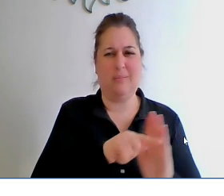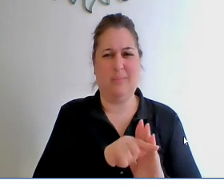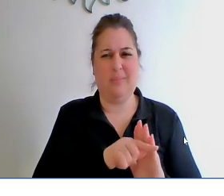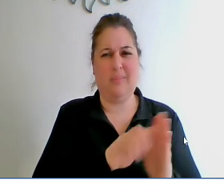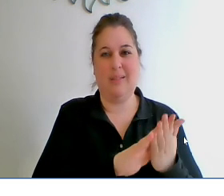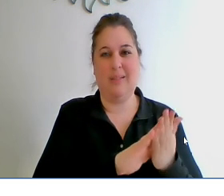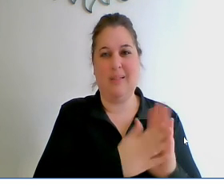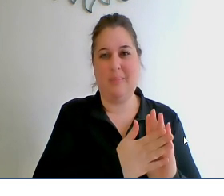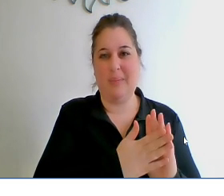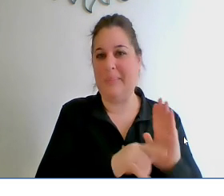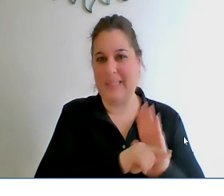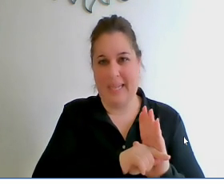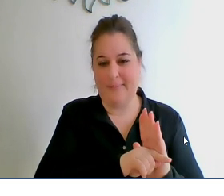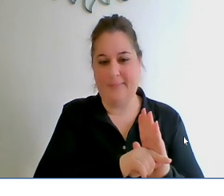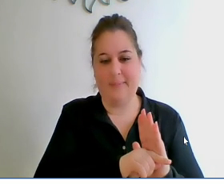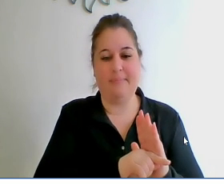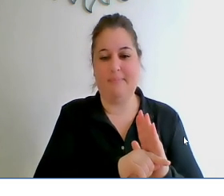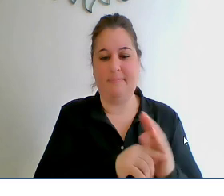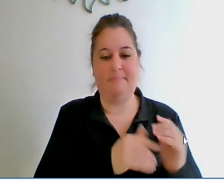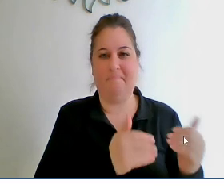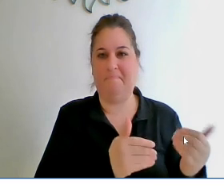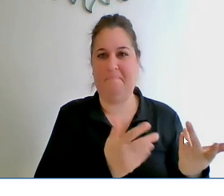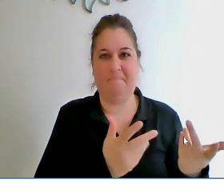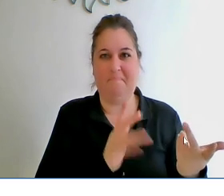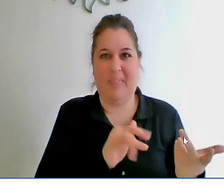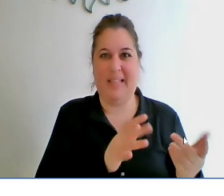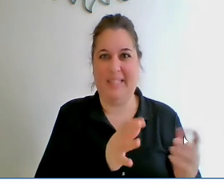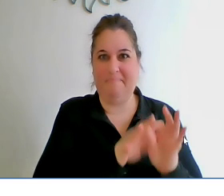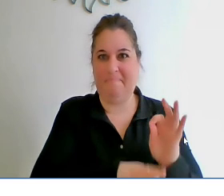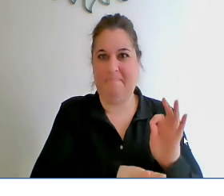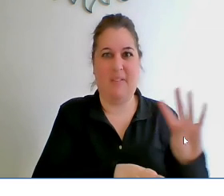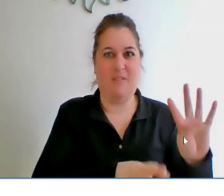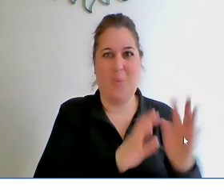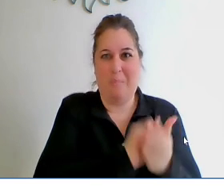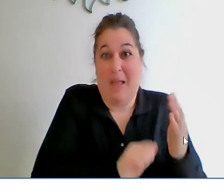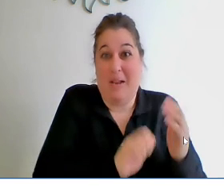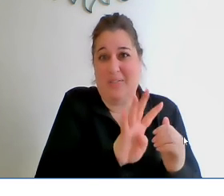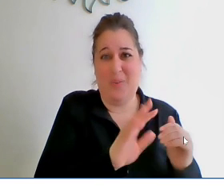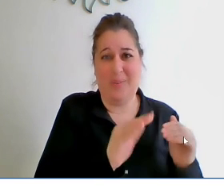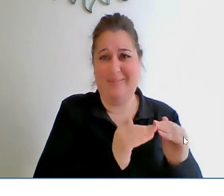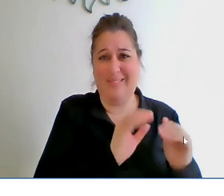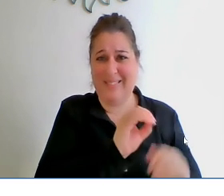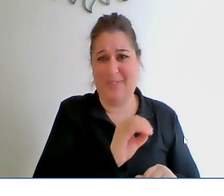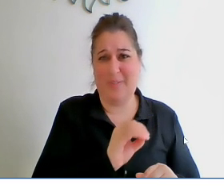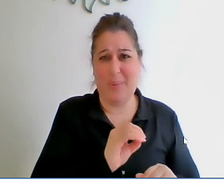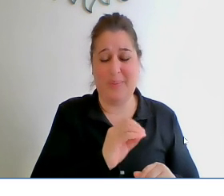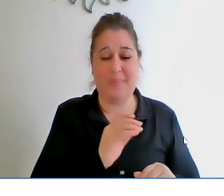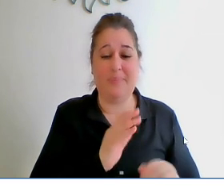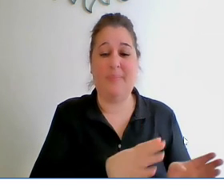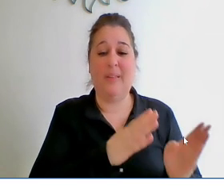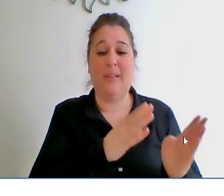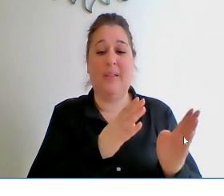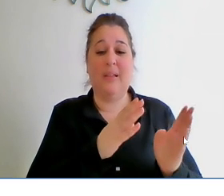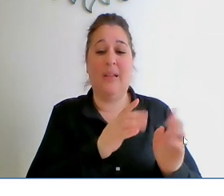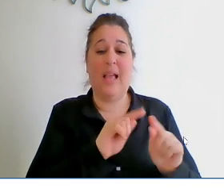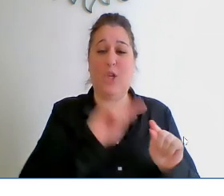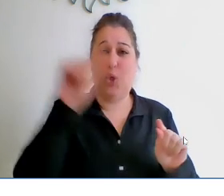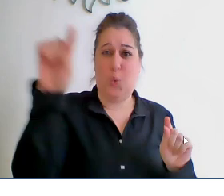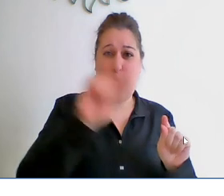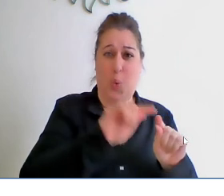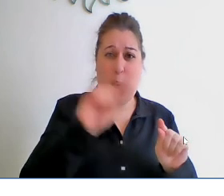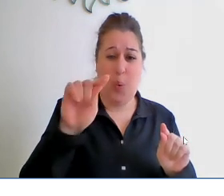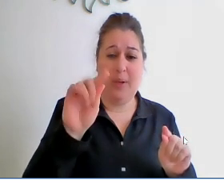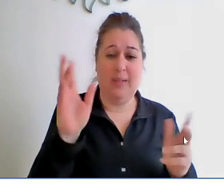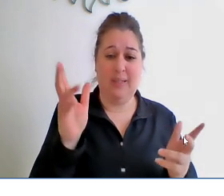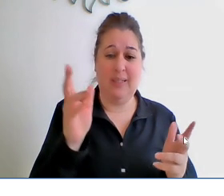that into a negative. So 4 minus 4 is 0. Here, same sign, positive. And again,